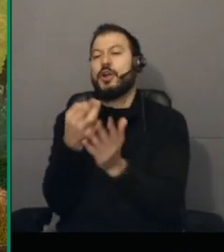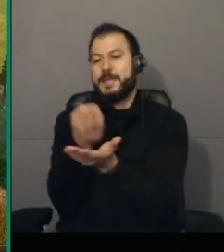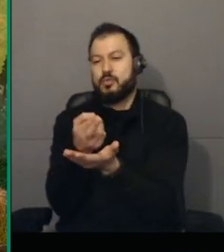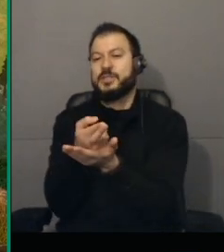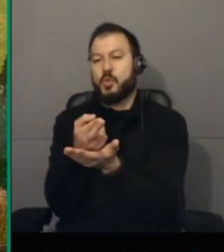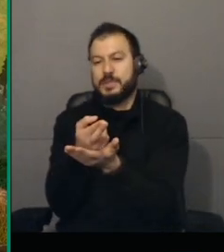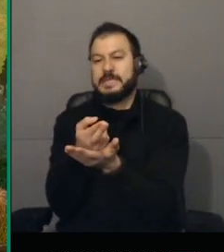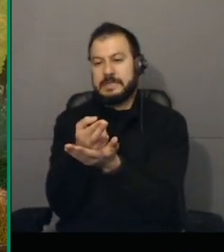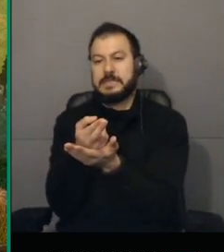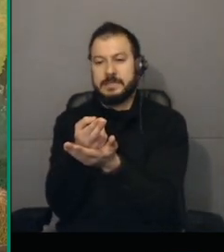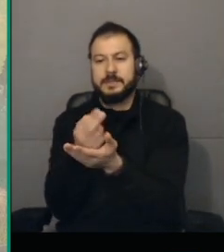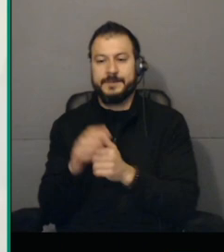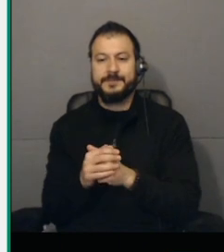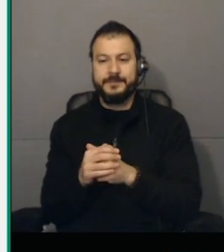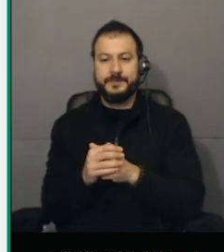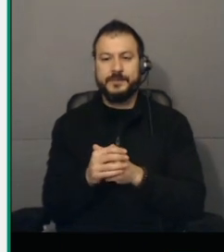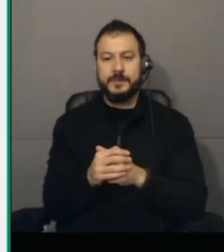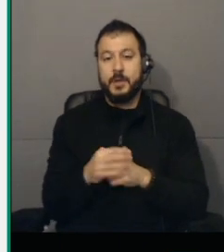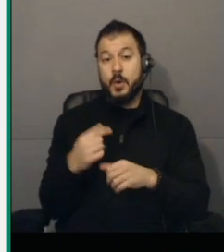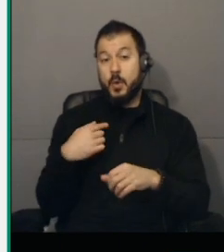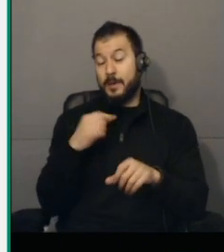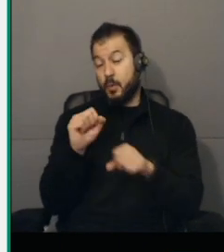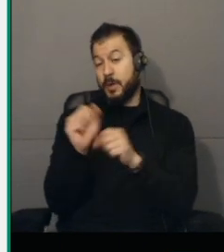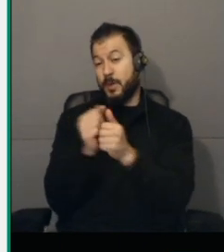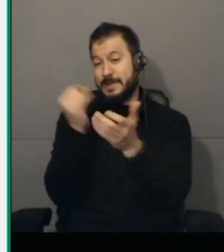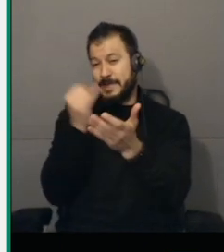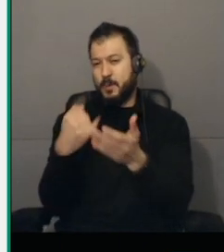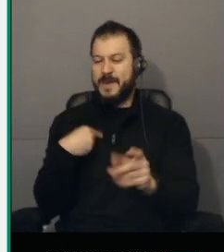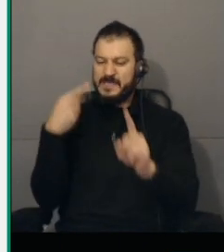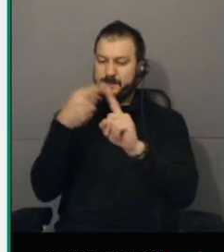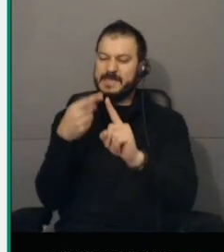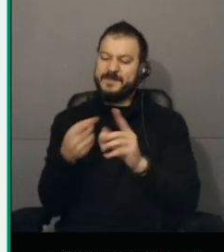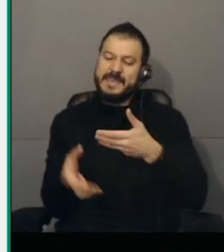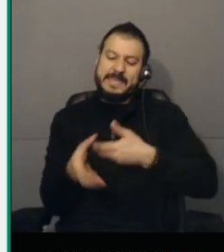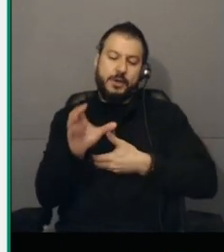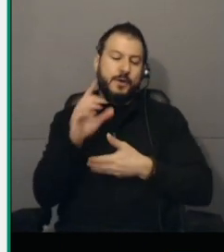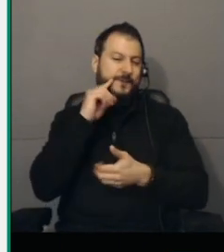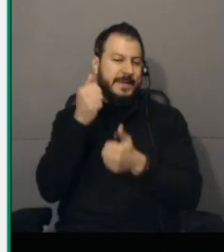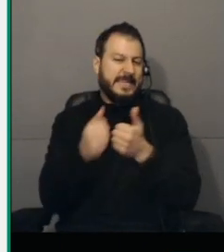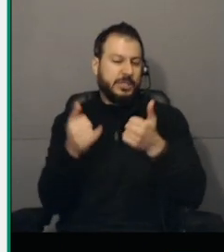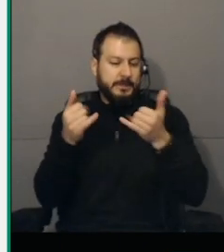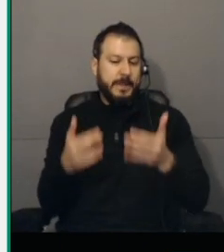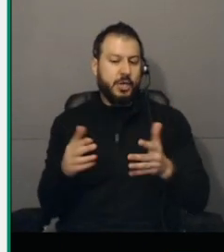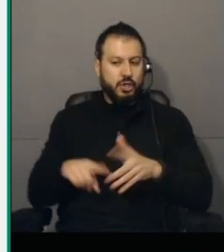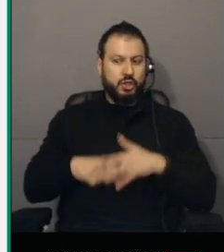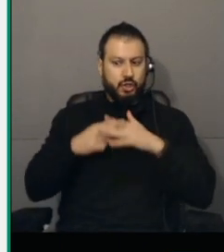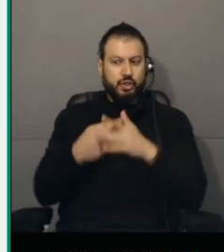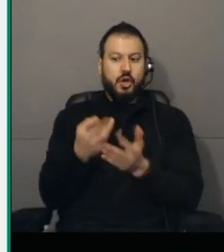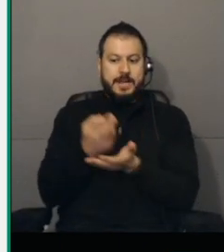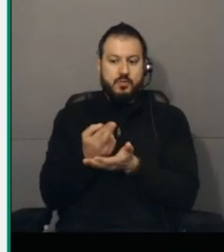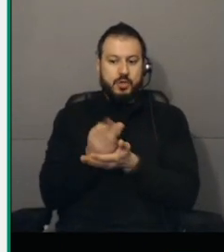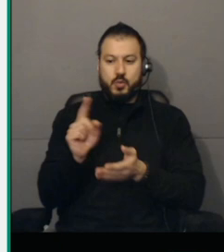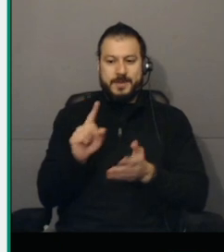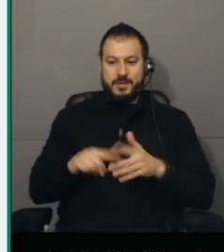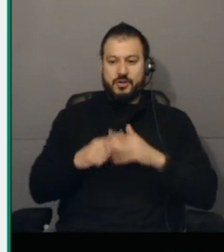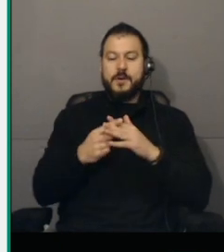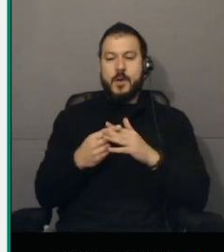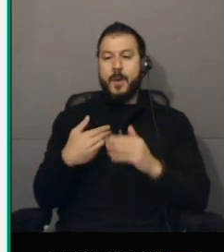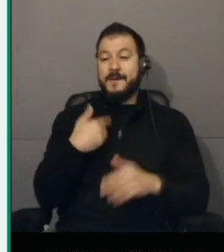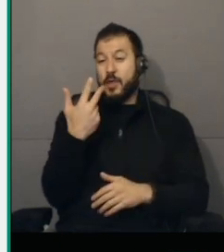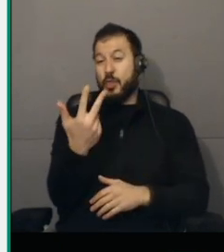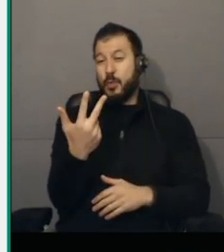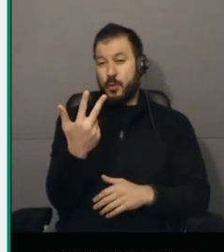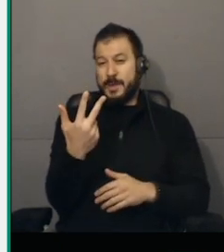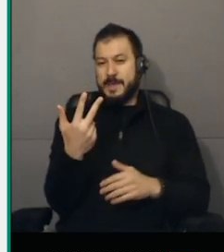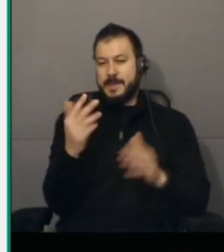resources. After working with our designers, we were able to come up with specific criteria for each player's starting resources. On screen right now, we have